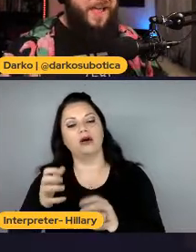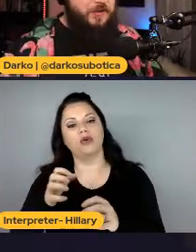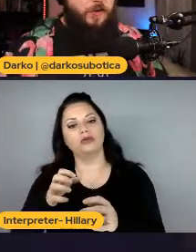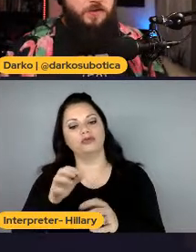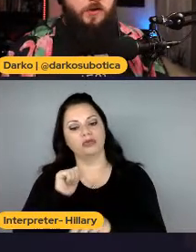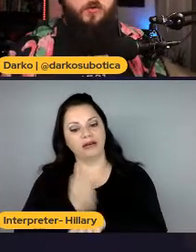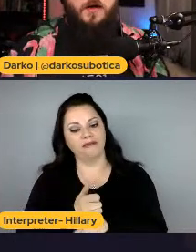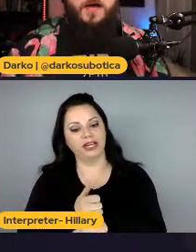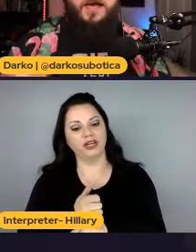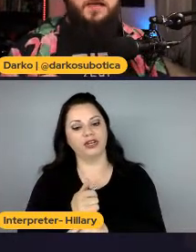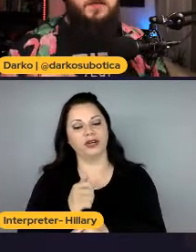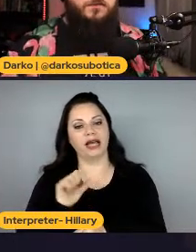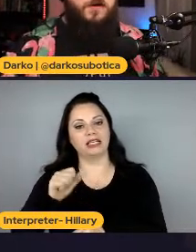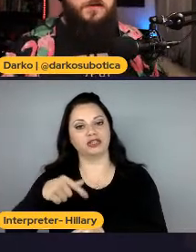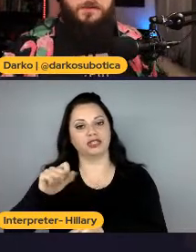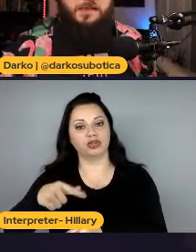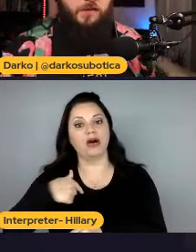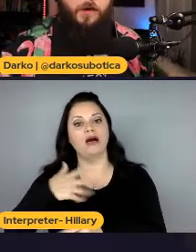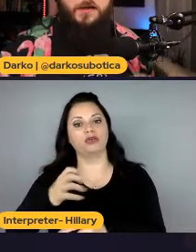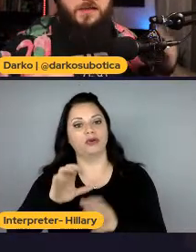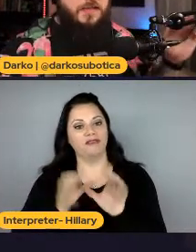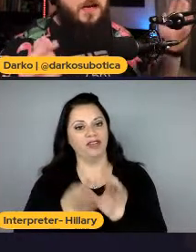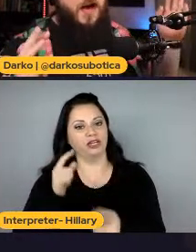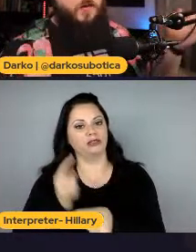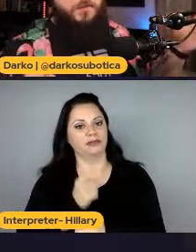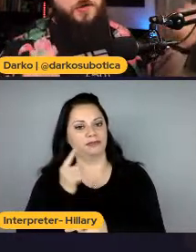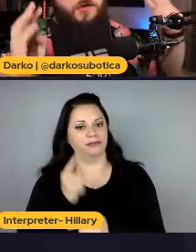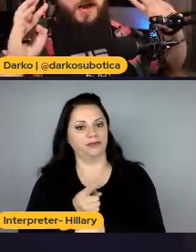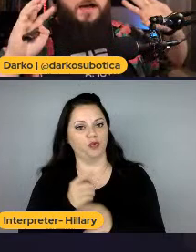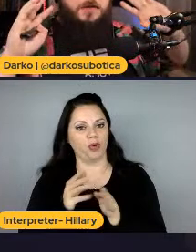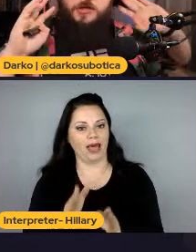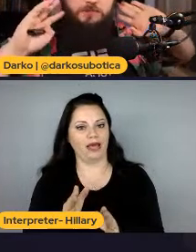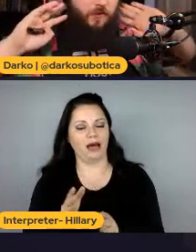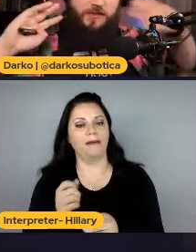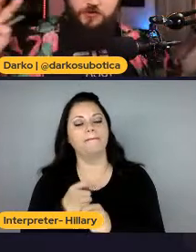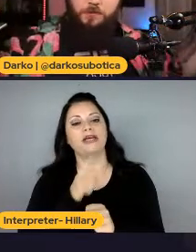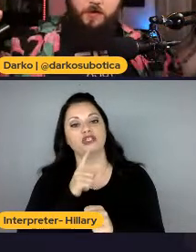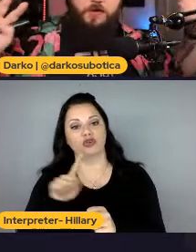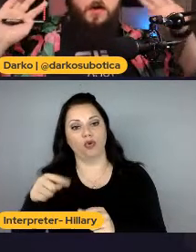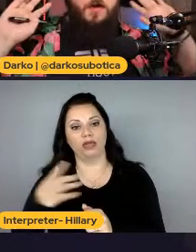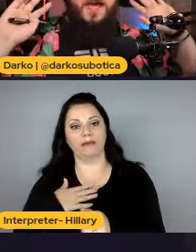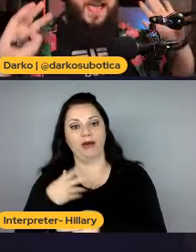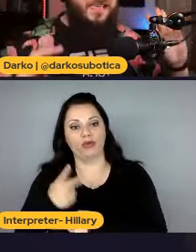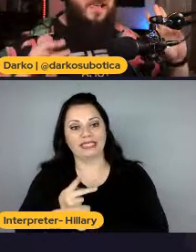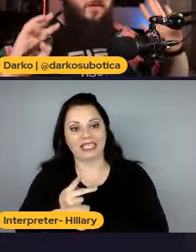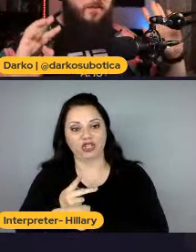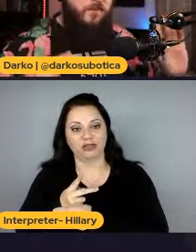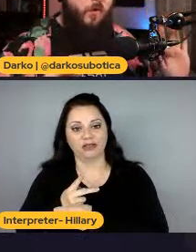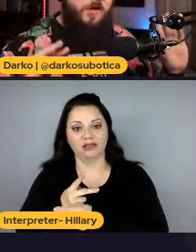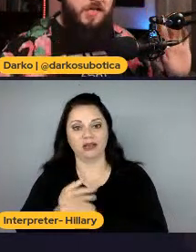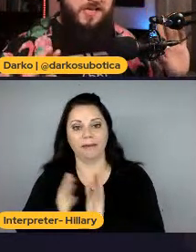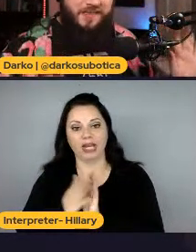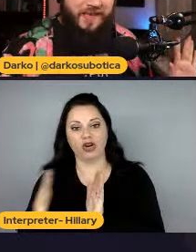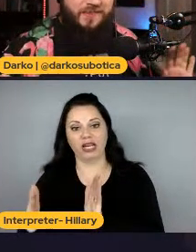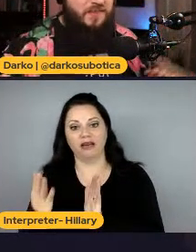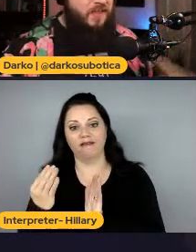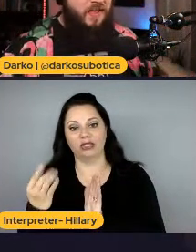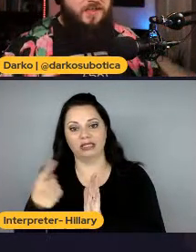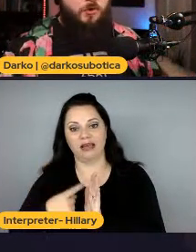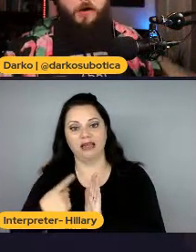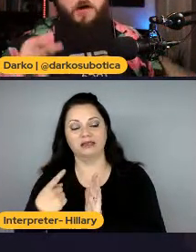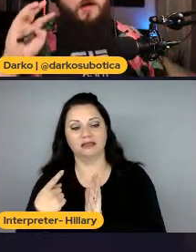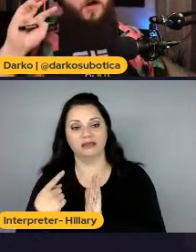configure my SQS queue, it is configured in a specific way. In this case, I want to make sure that just my retention period is 14